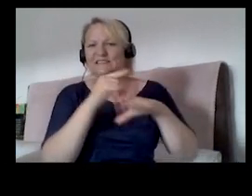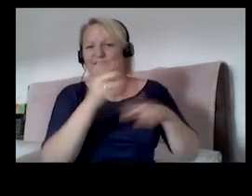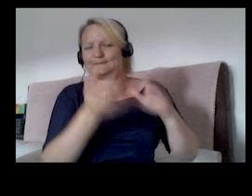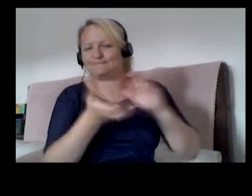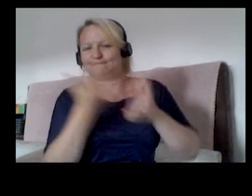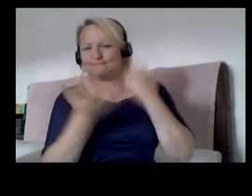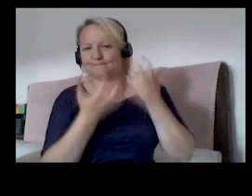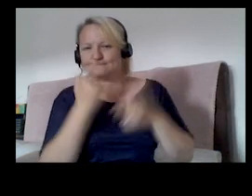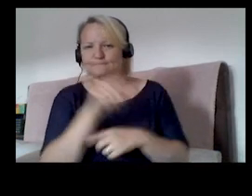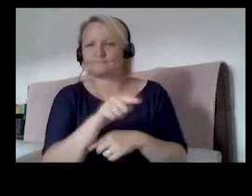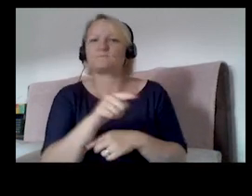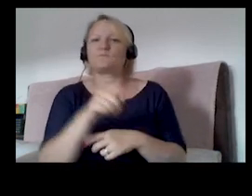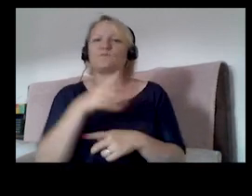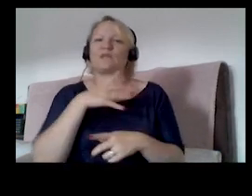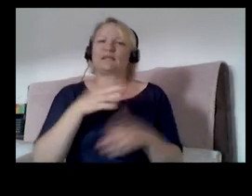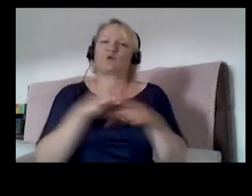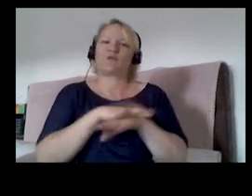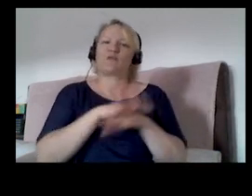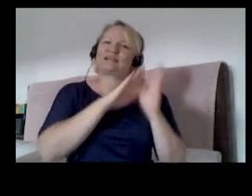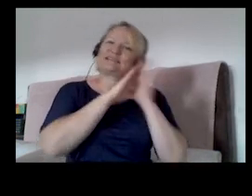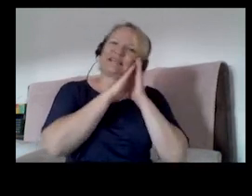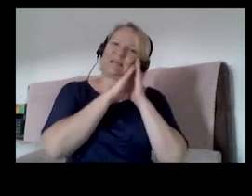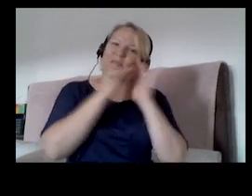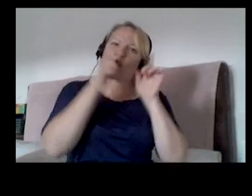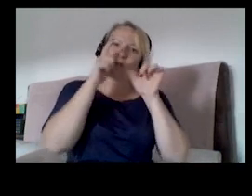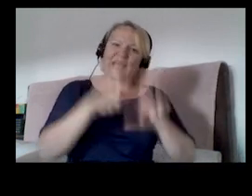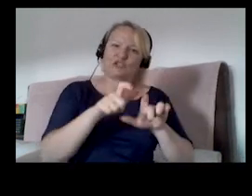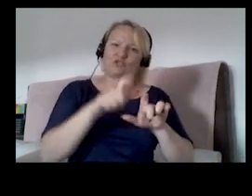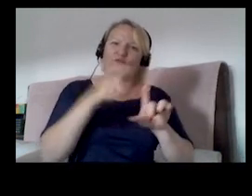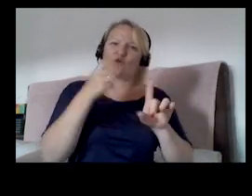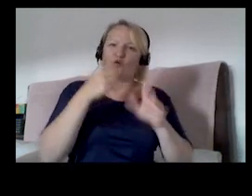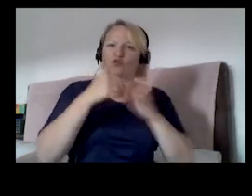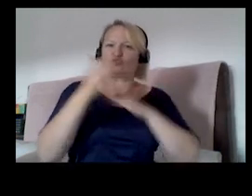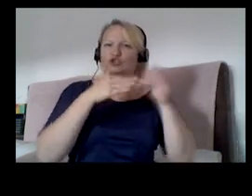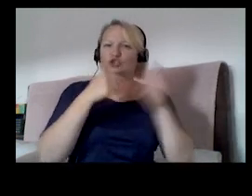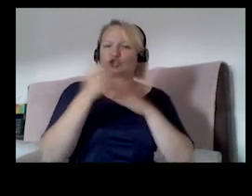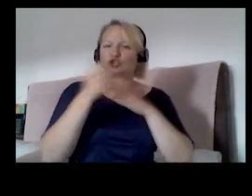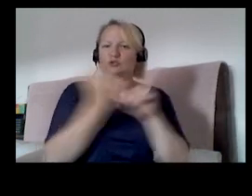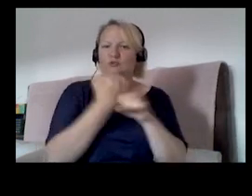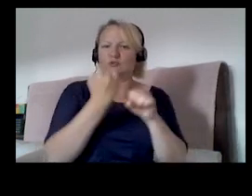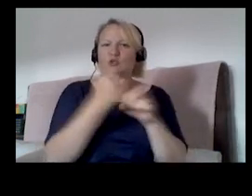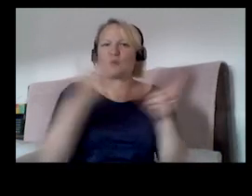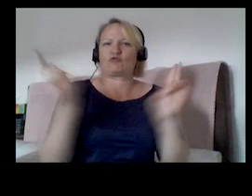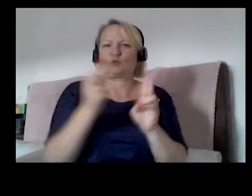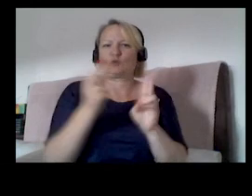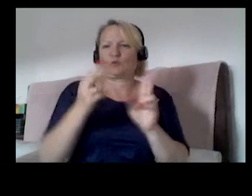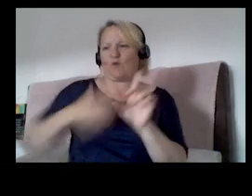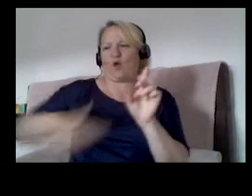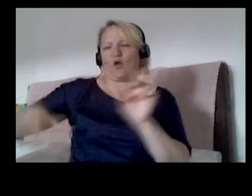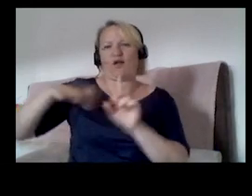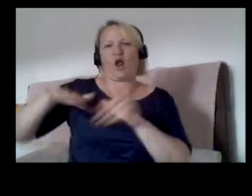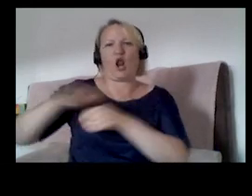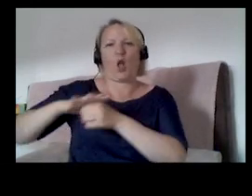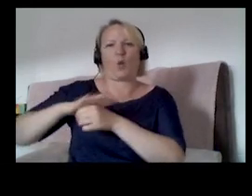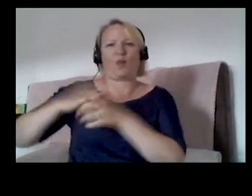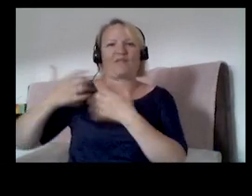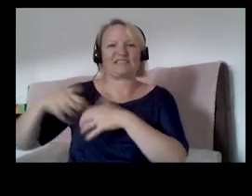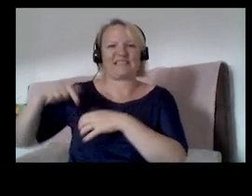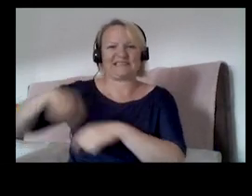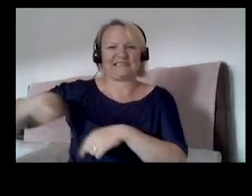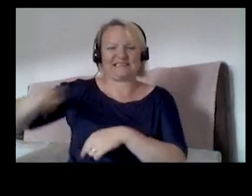for certain of our tunnelling activities. Sleeping accommodation for construction workers, which will reduce the impact on